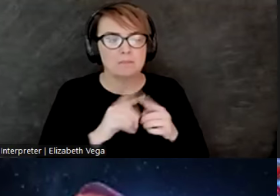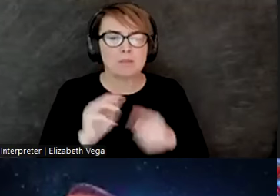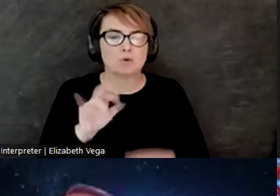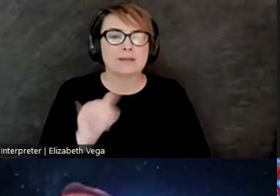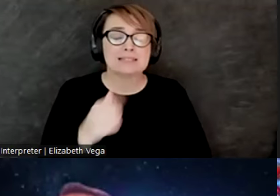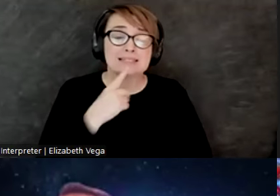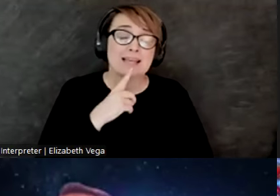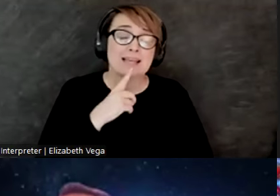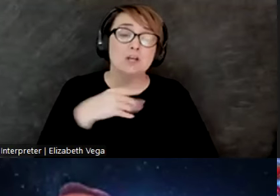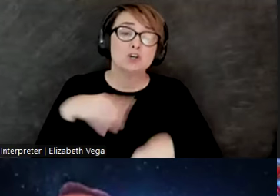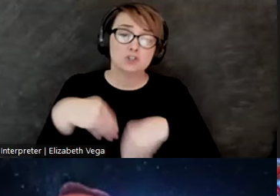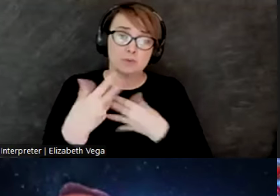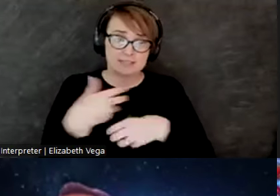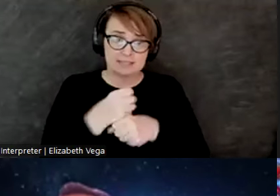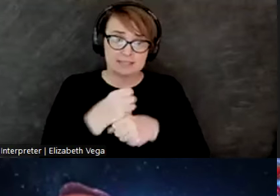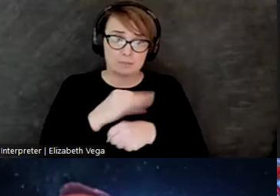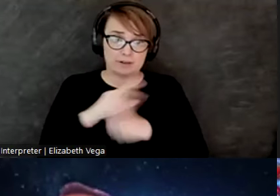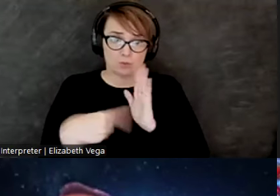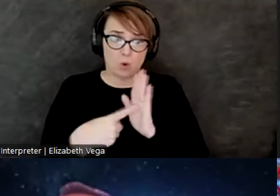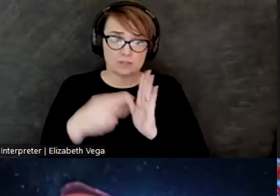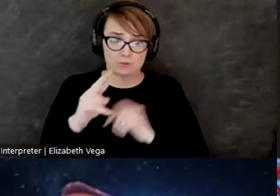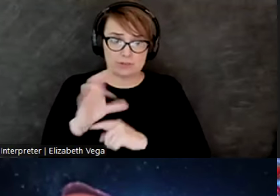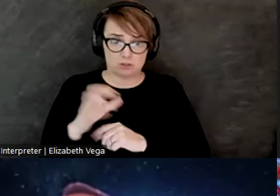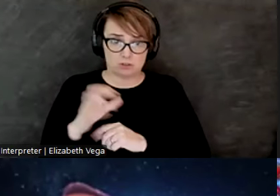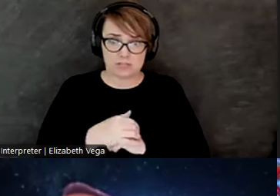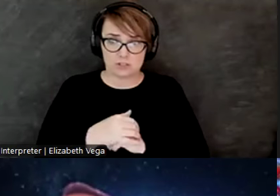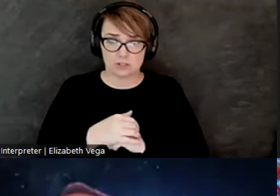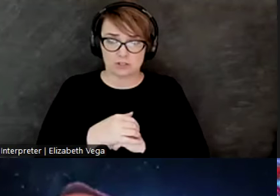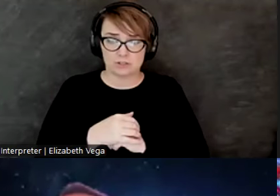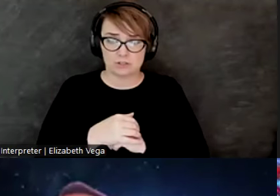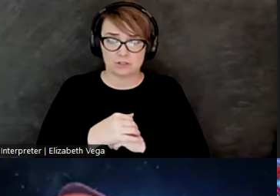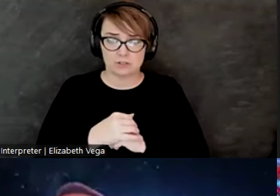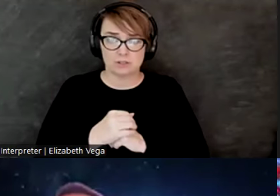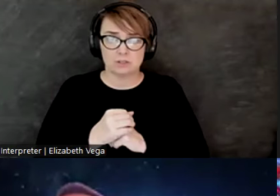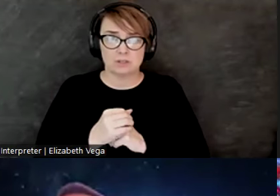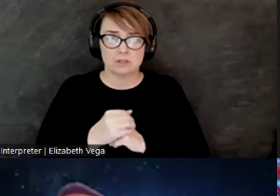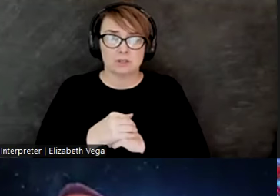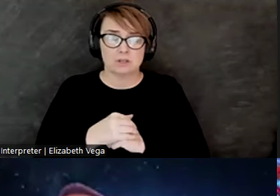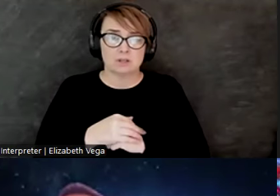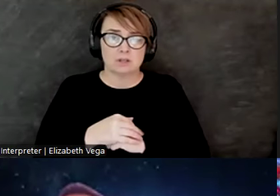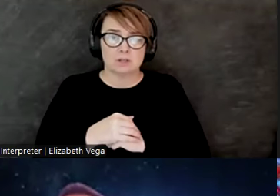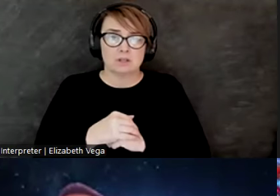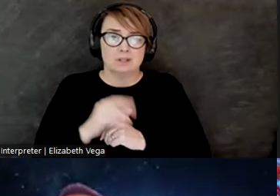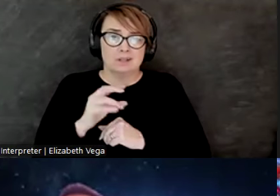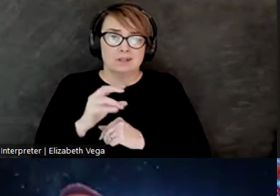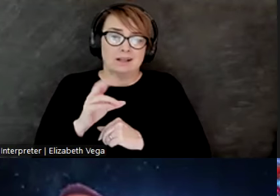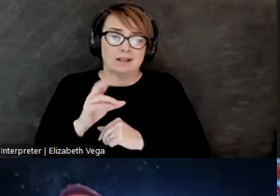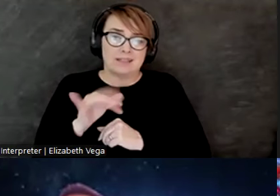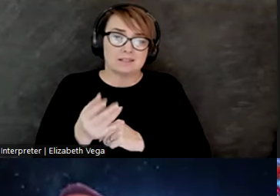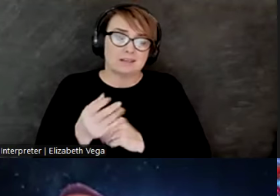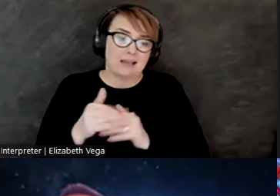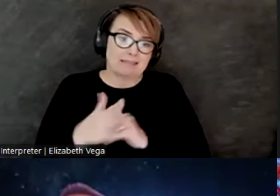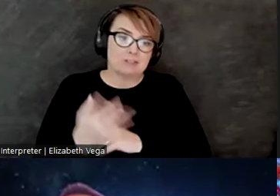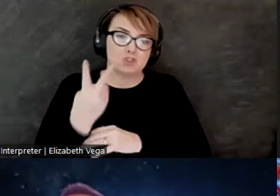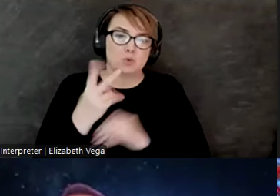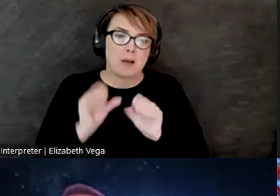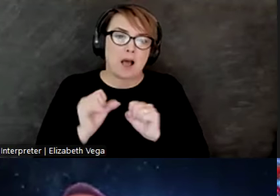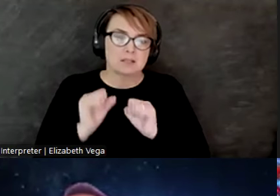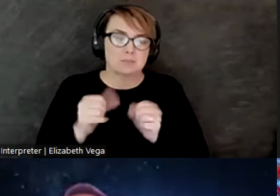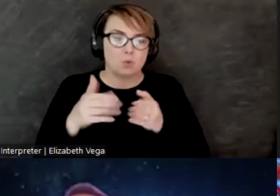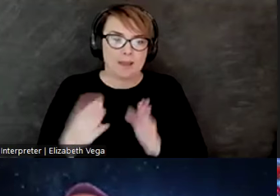regional centers is left to it is left to at least two interpretations. And I think she's suggesting, let's ask the subcommittee to handle